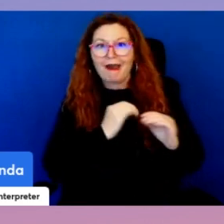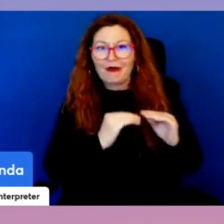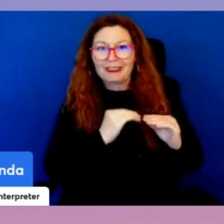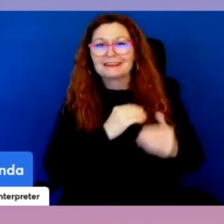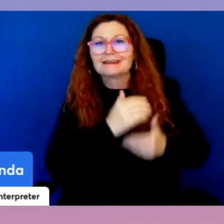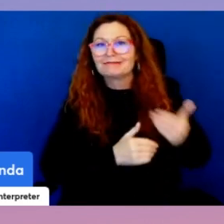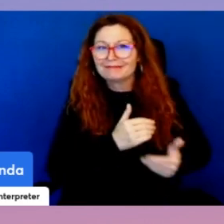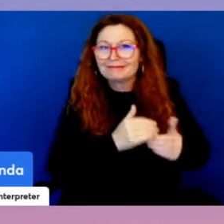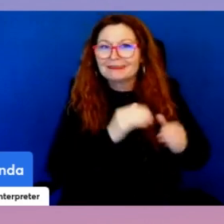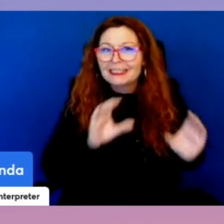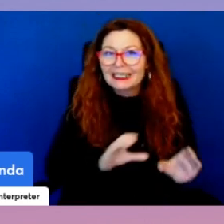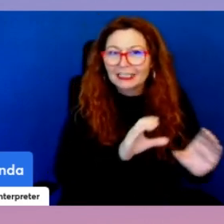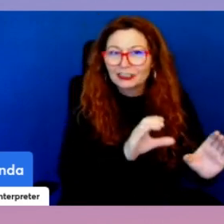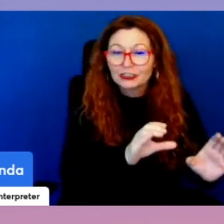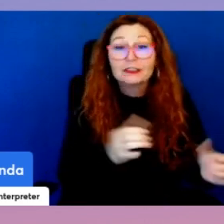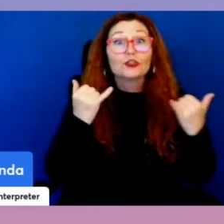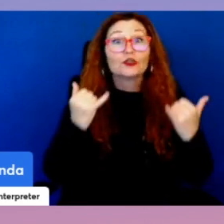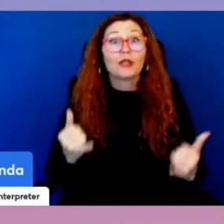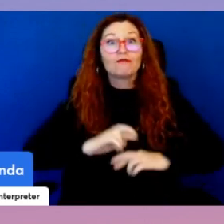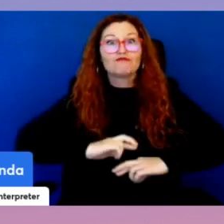to synchronize everything.